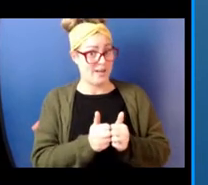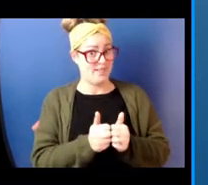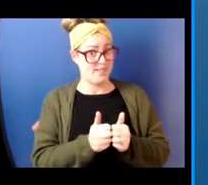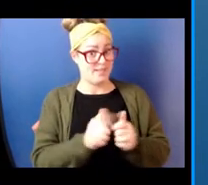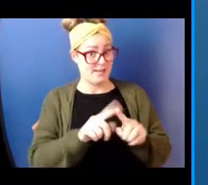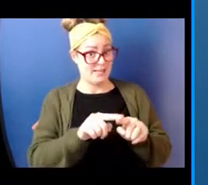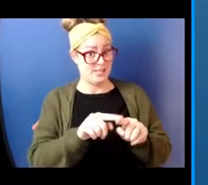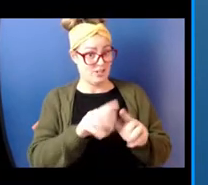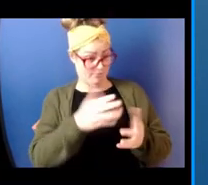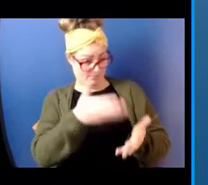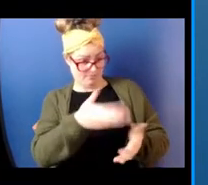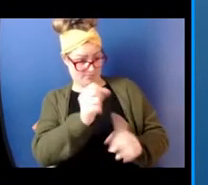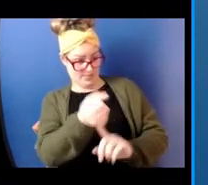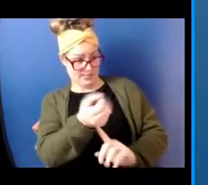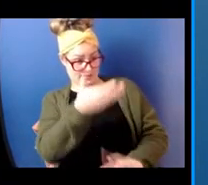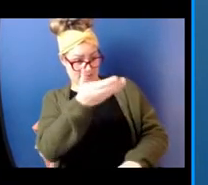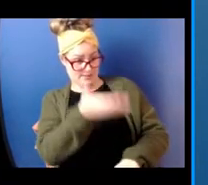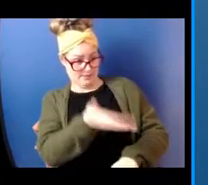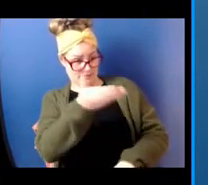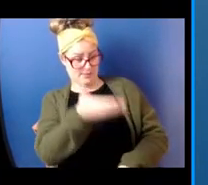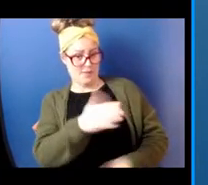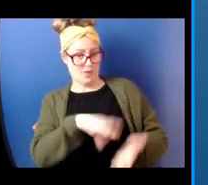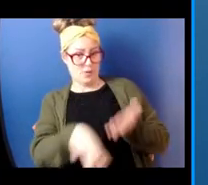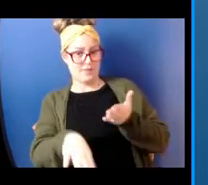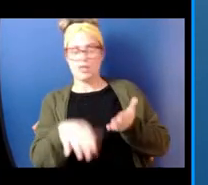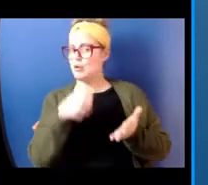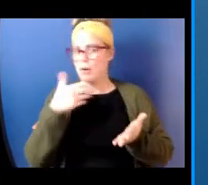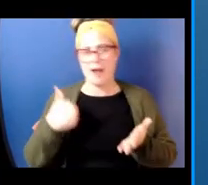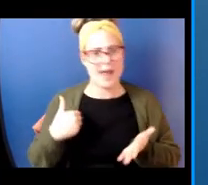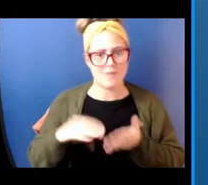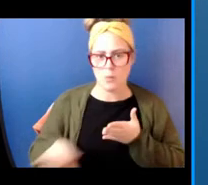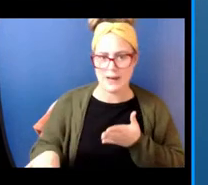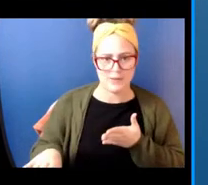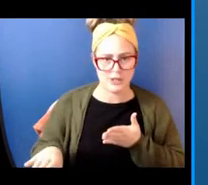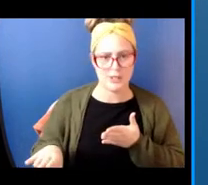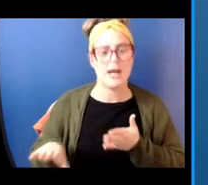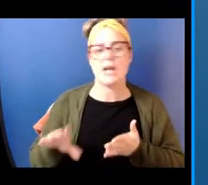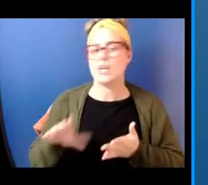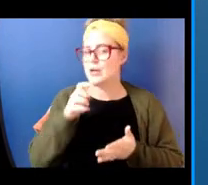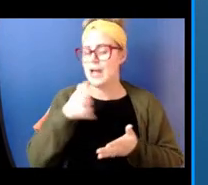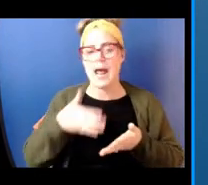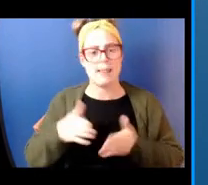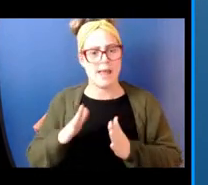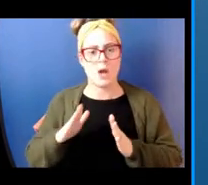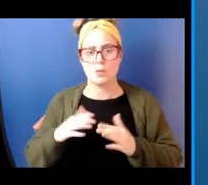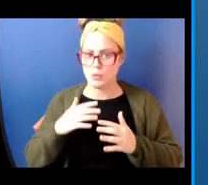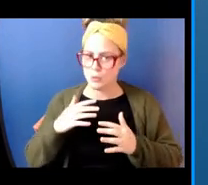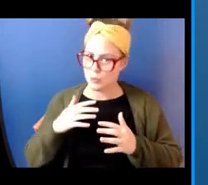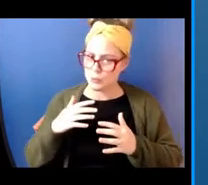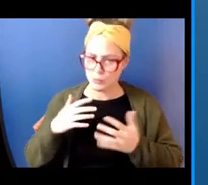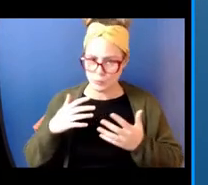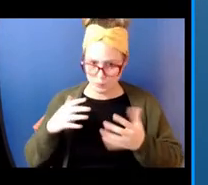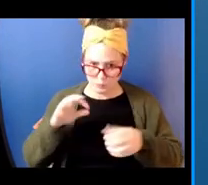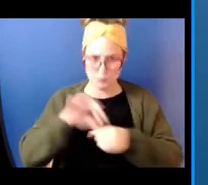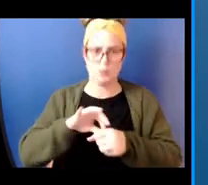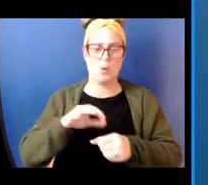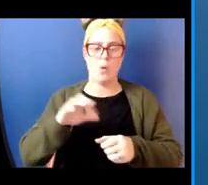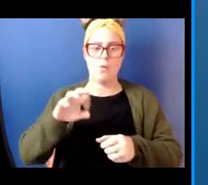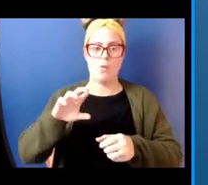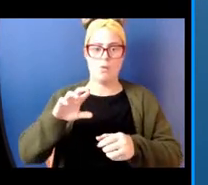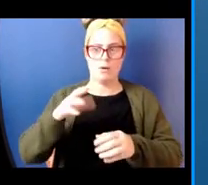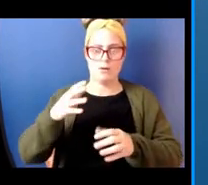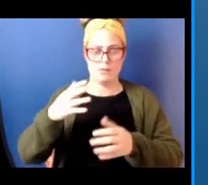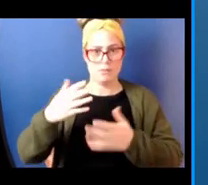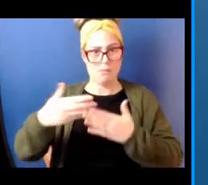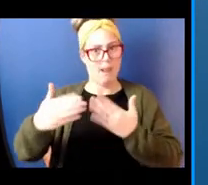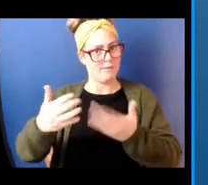waiver and you are not allowed to go before the window right so that's kind of Step One you don't follow the conditions you